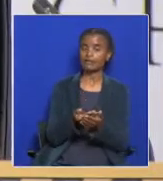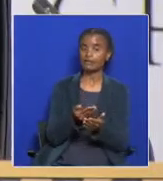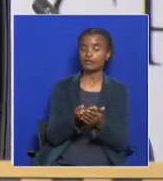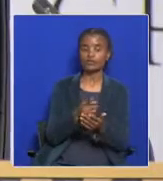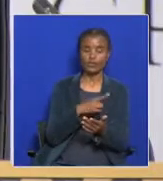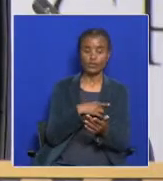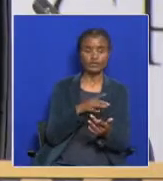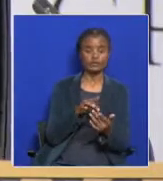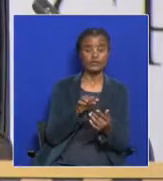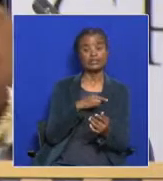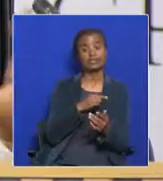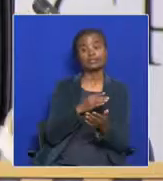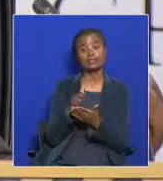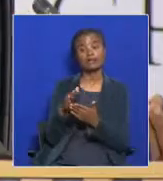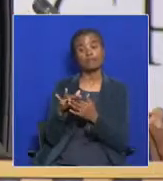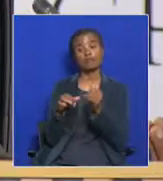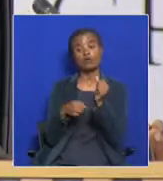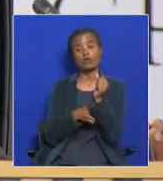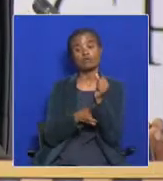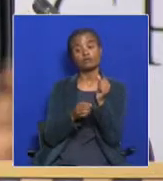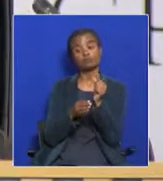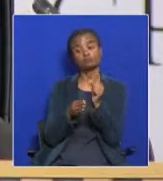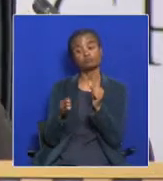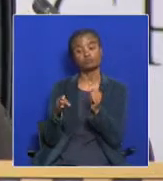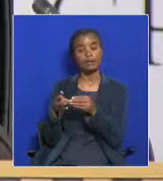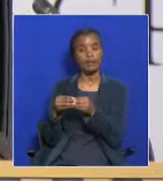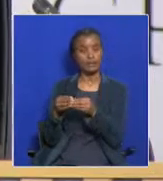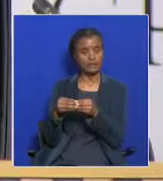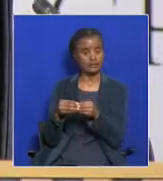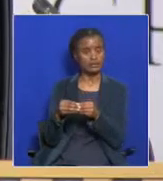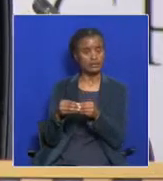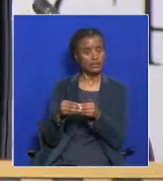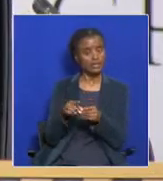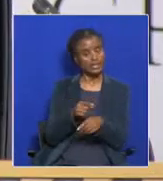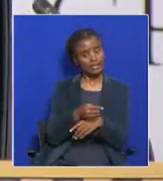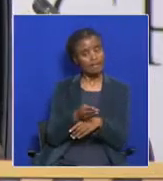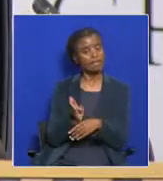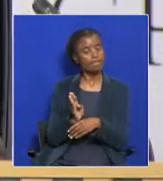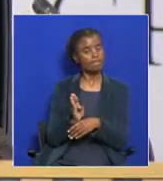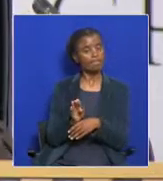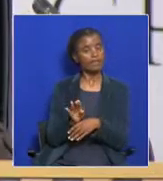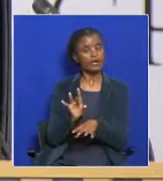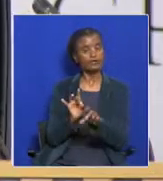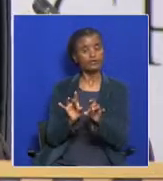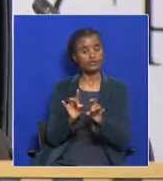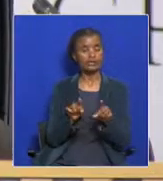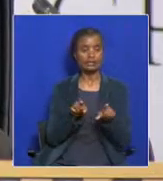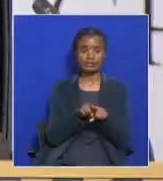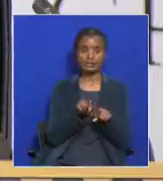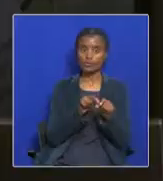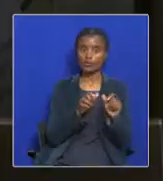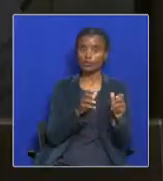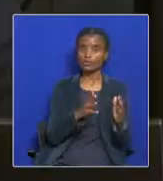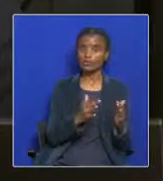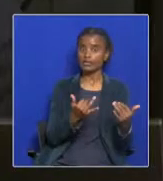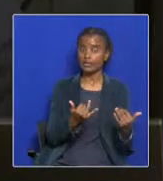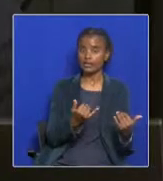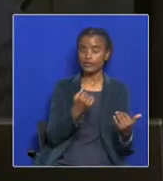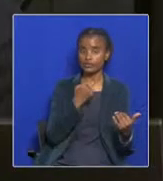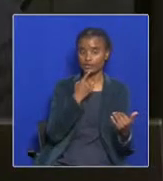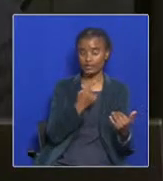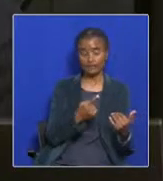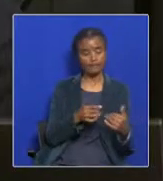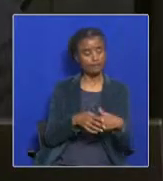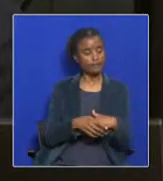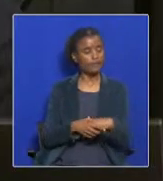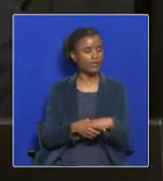why I chose those members, I've disclosed it to them because exactly what you're saying, Commissioner. I knew it, they will So wonder. is Warrant